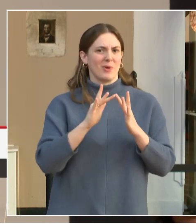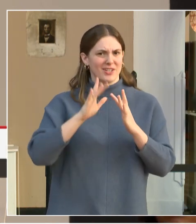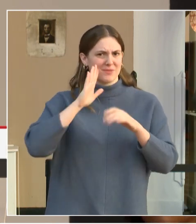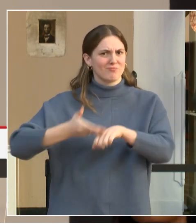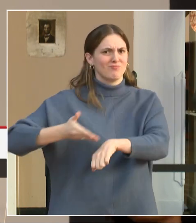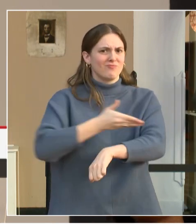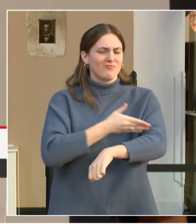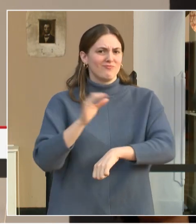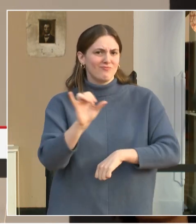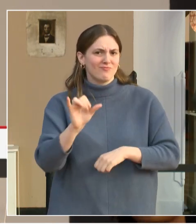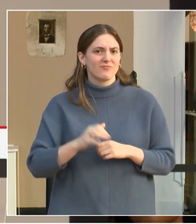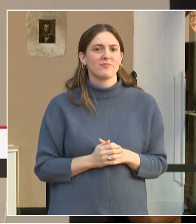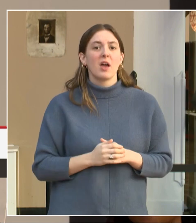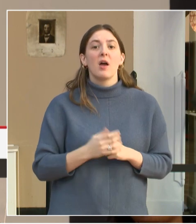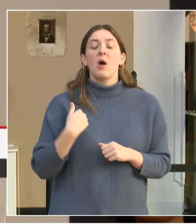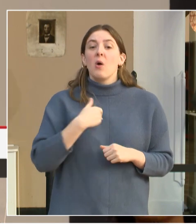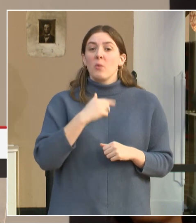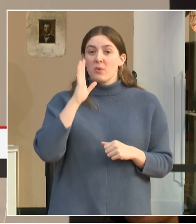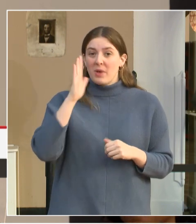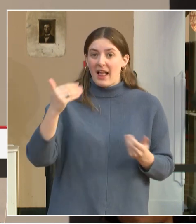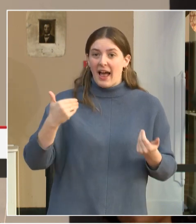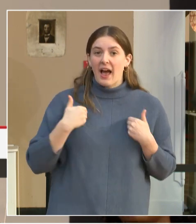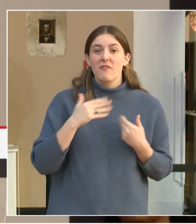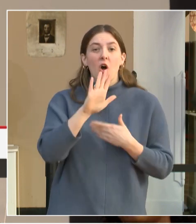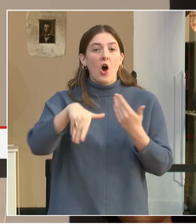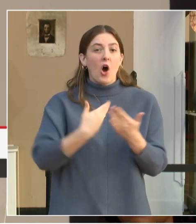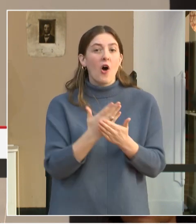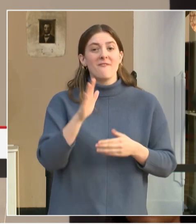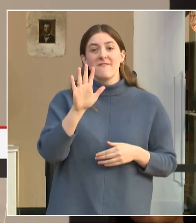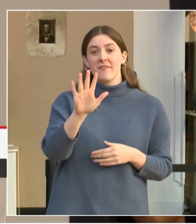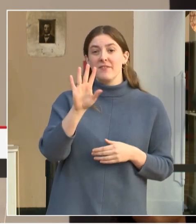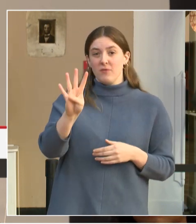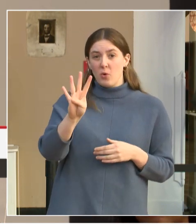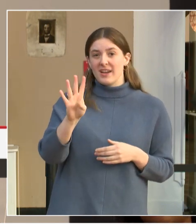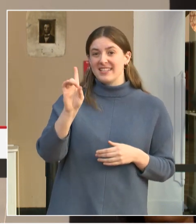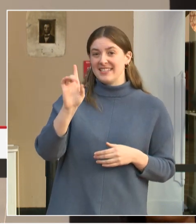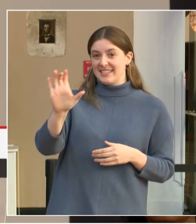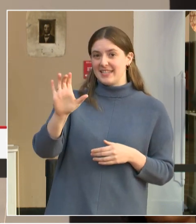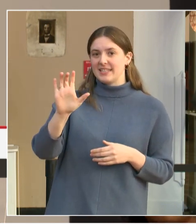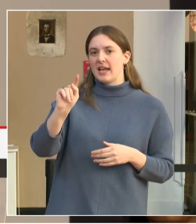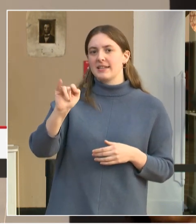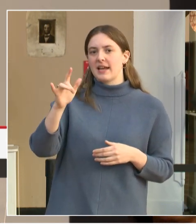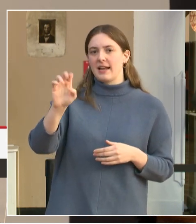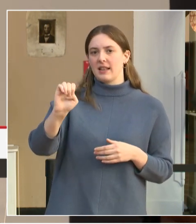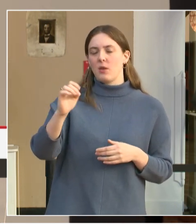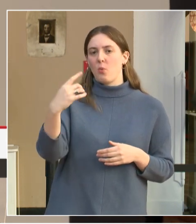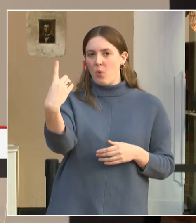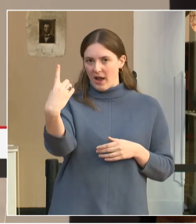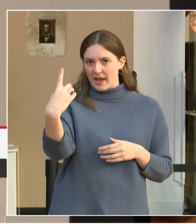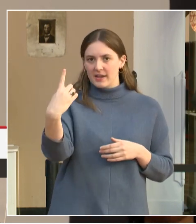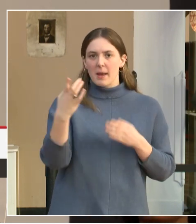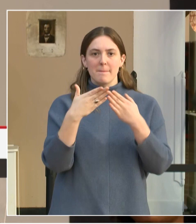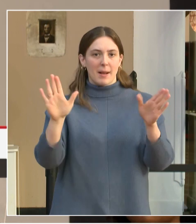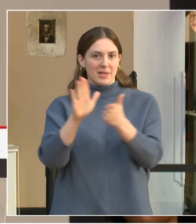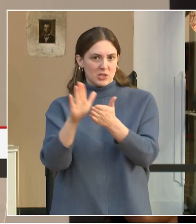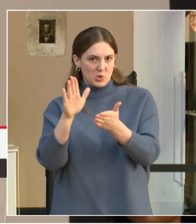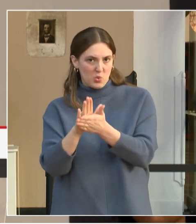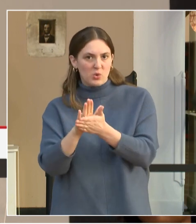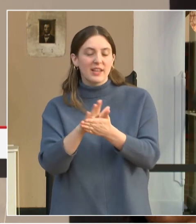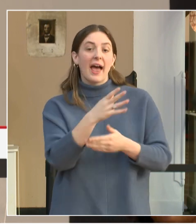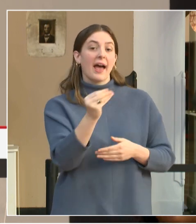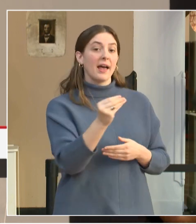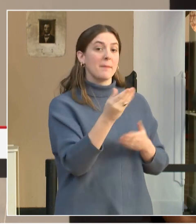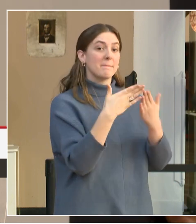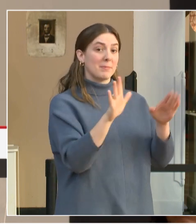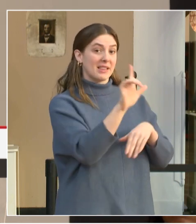all of the 54 of Washington, D.C.'s Title I public schools. Through an incredible partnership with the D.C. Public Library, we will have a